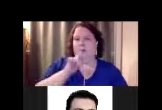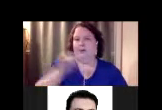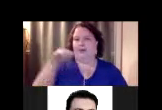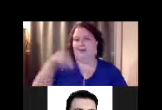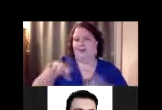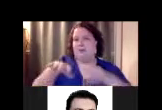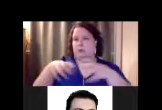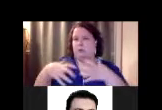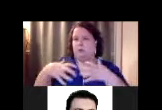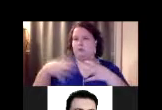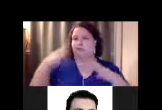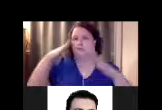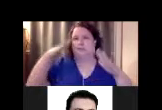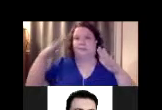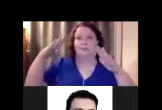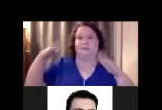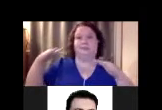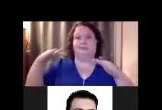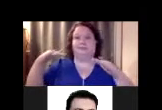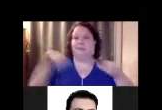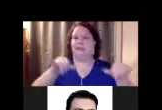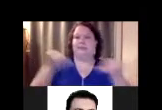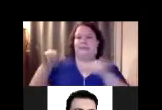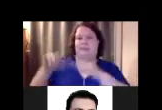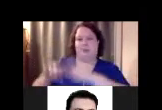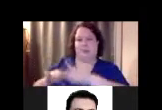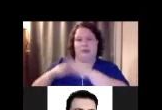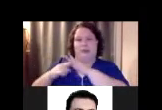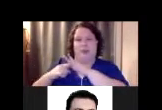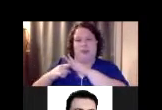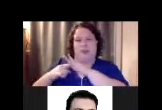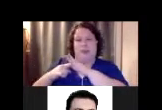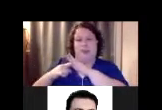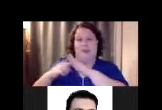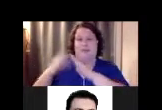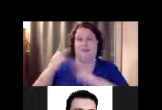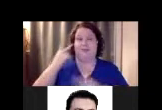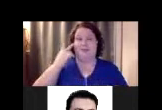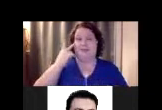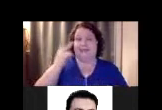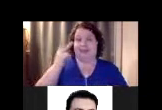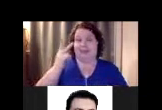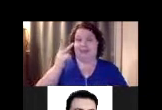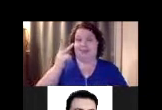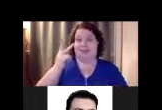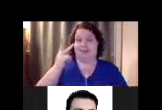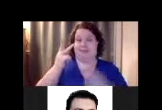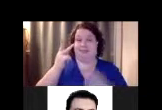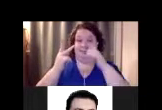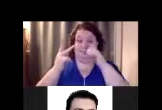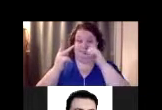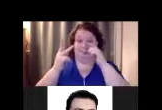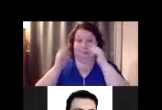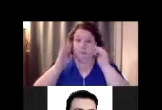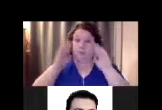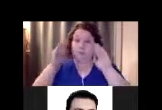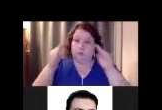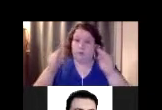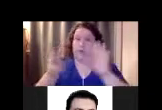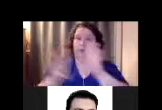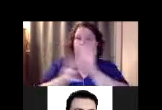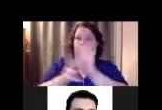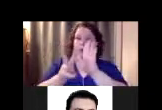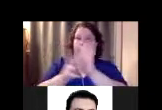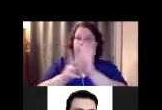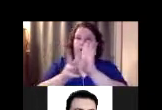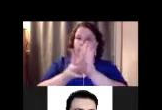out. And you see that in the Wordle here in the center of really focused on keeping Waco a great place to be here in the